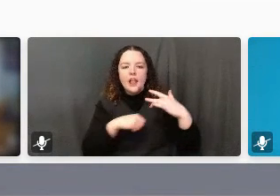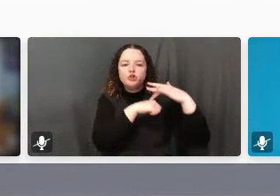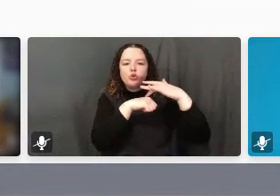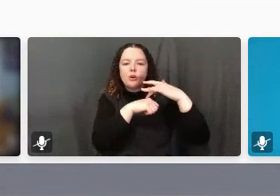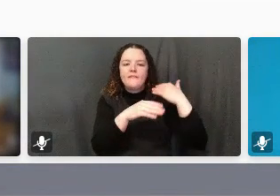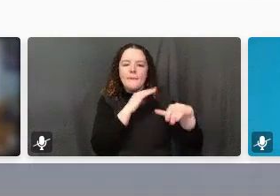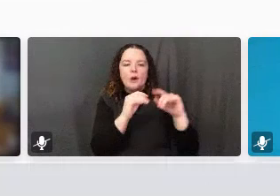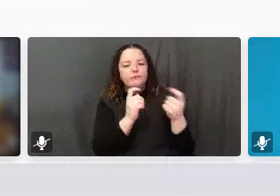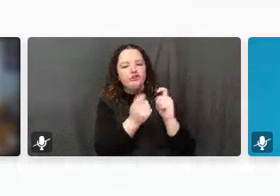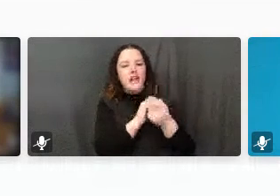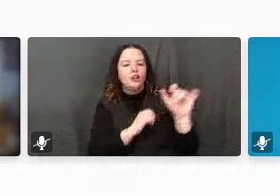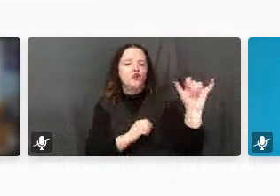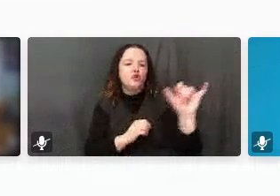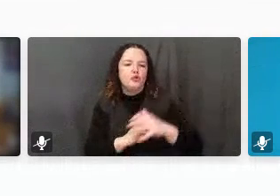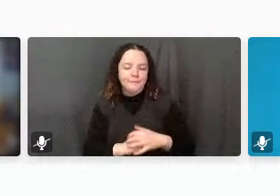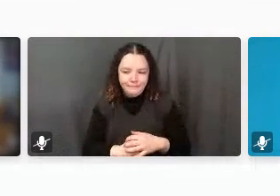like to as well.